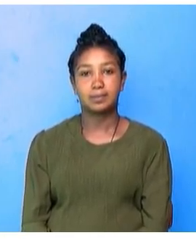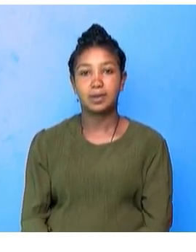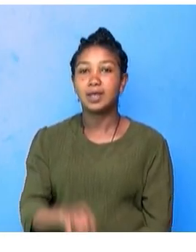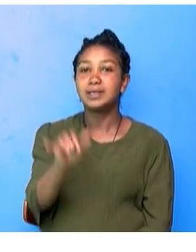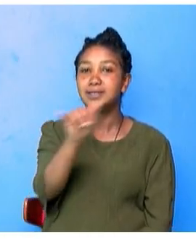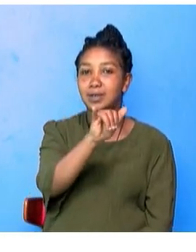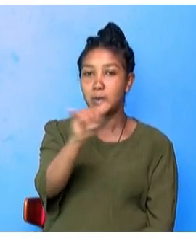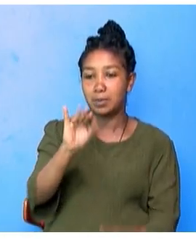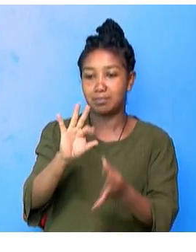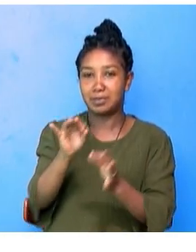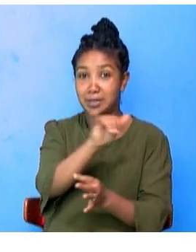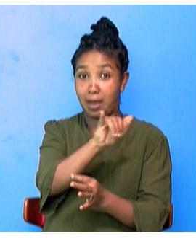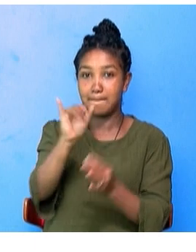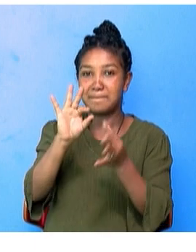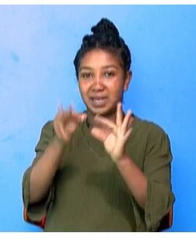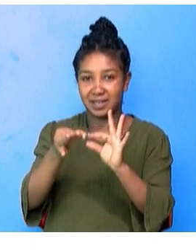Synonyms and